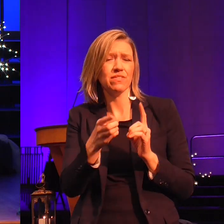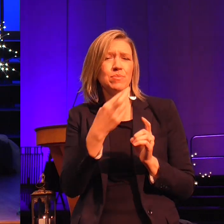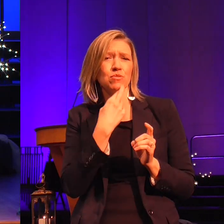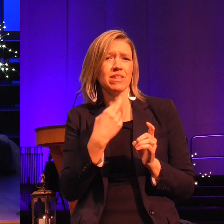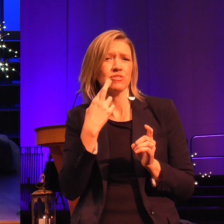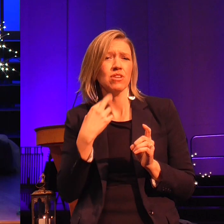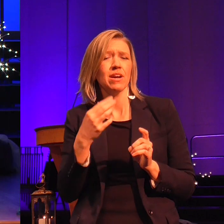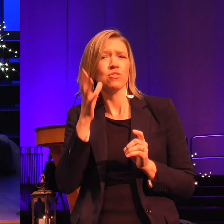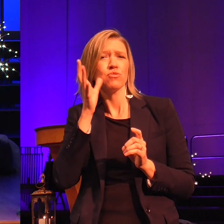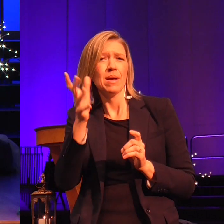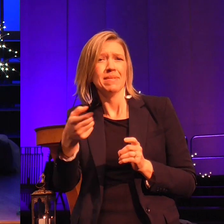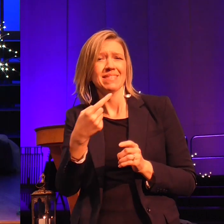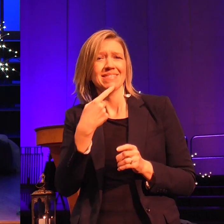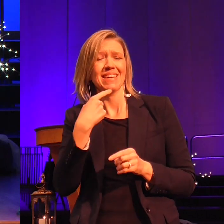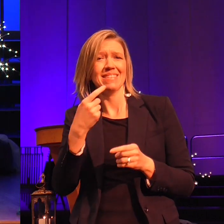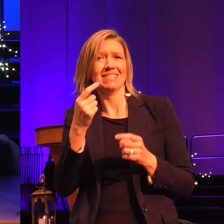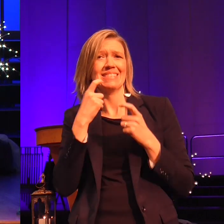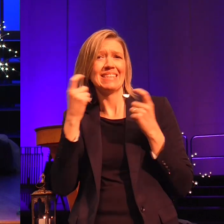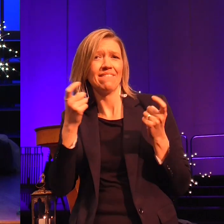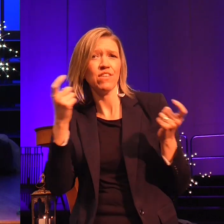sinful."